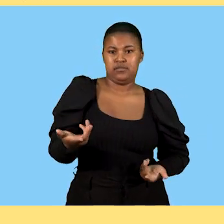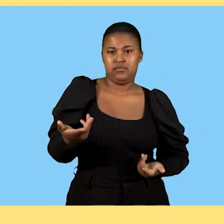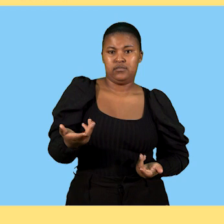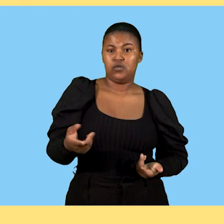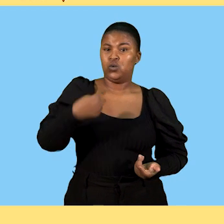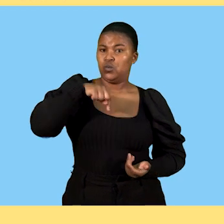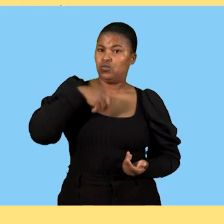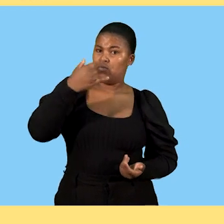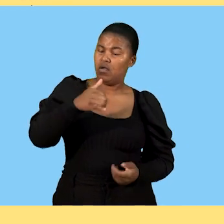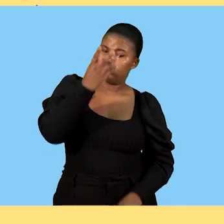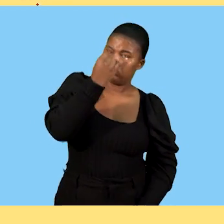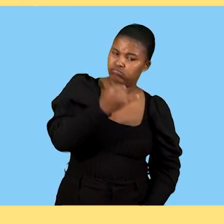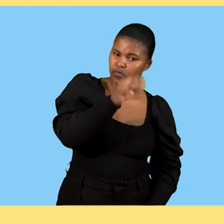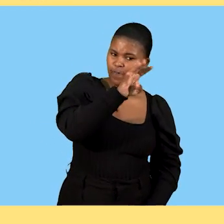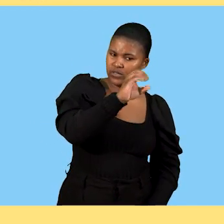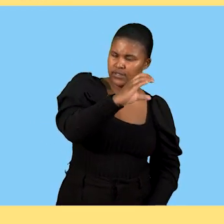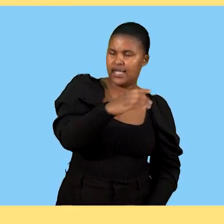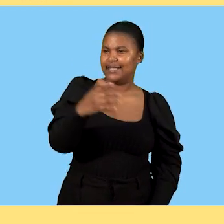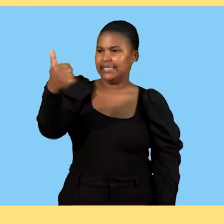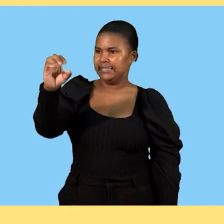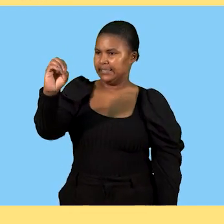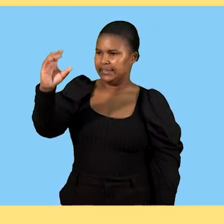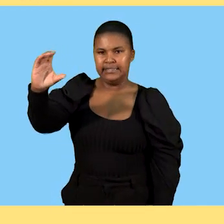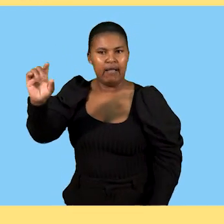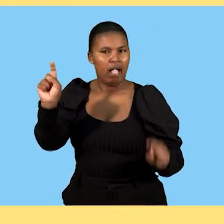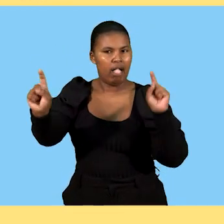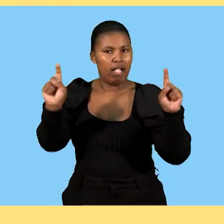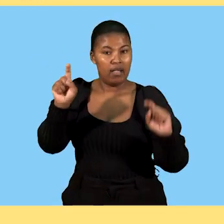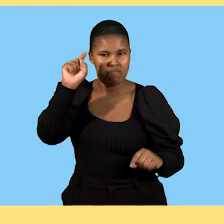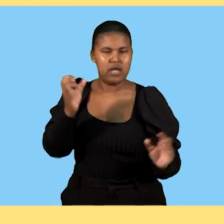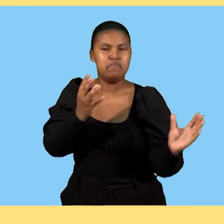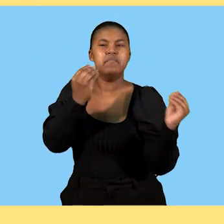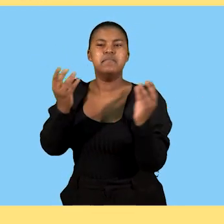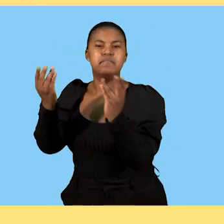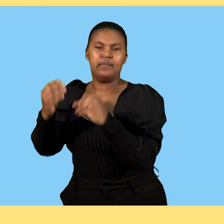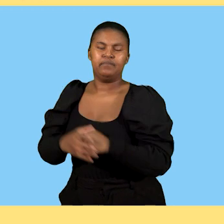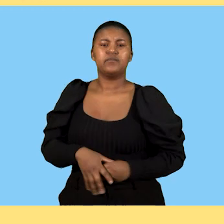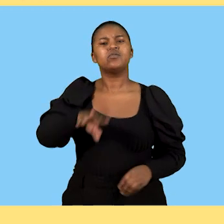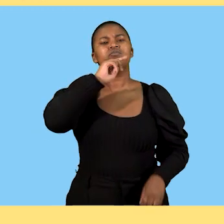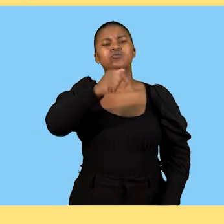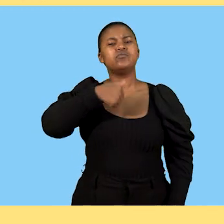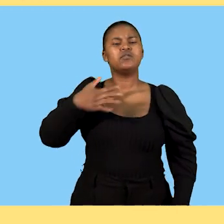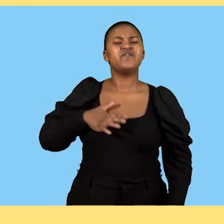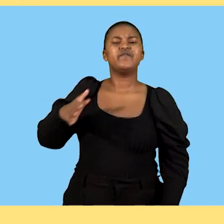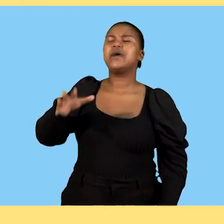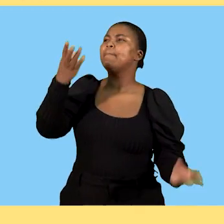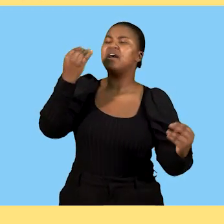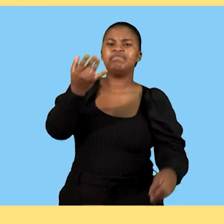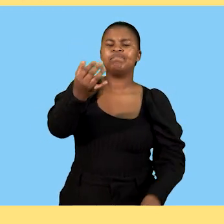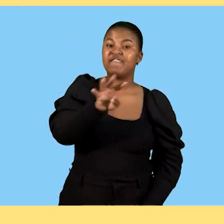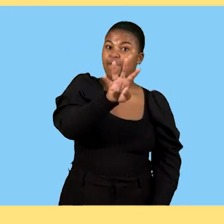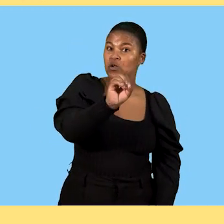calculations. Let us get the 40 cents. Let us also get the 60 cents. If I want to get